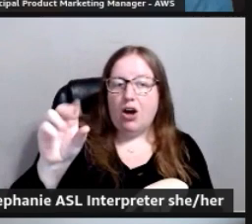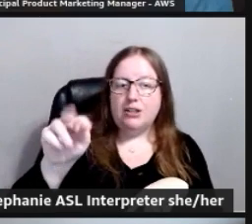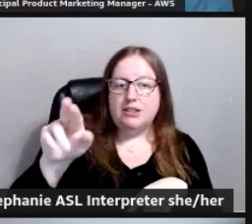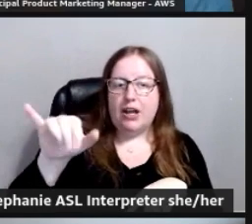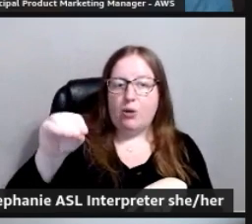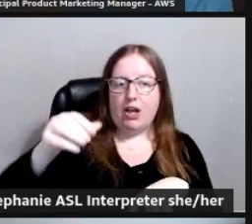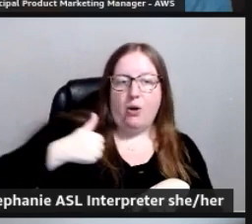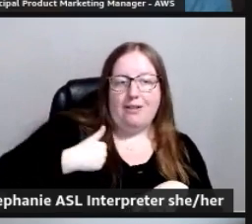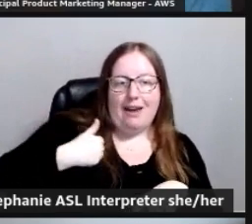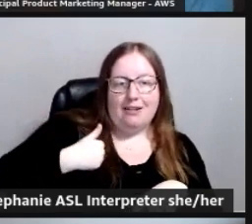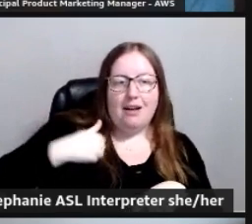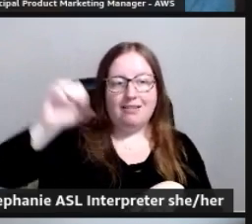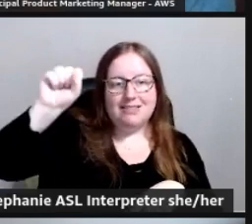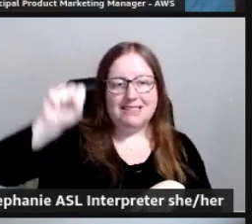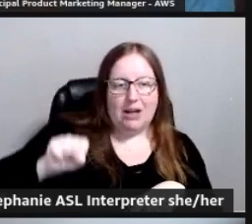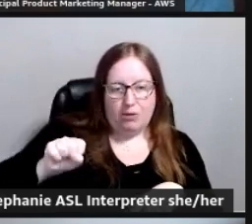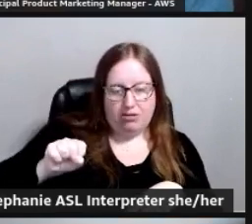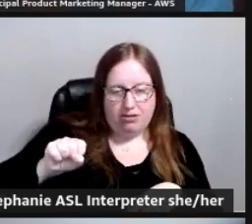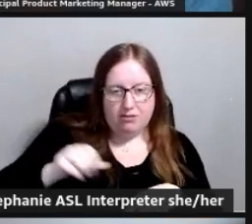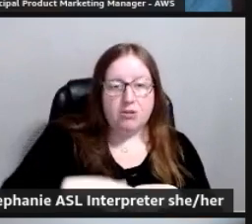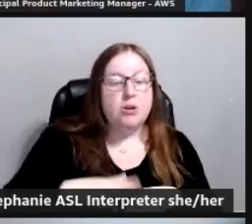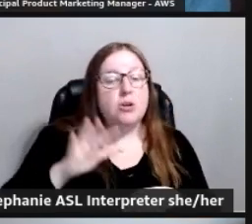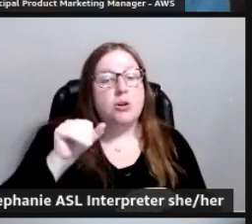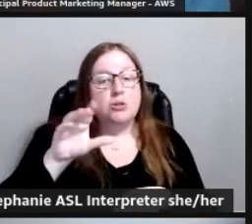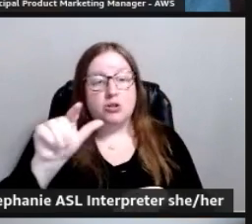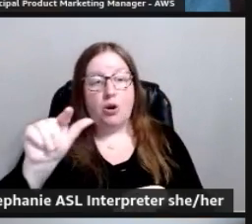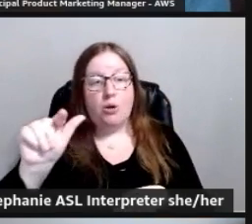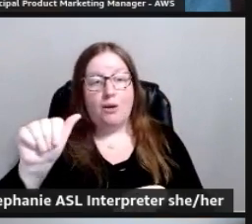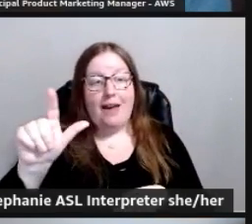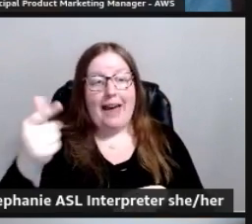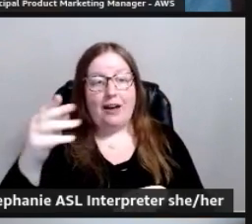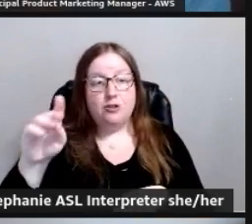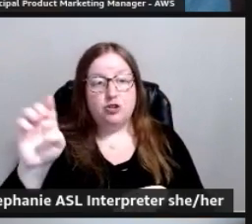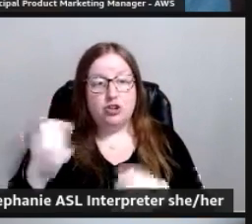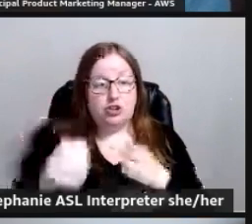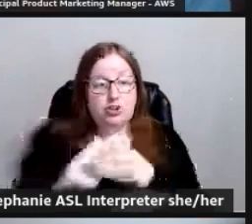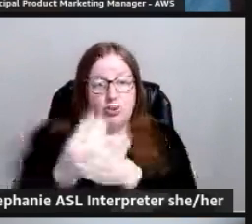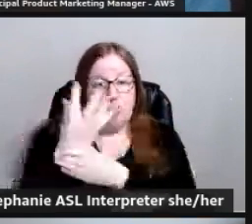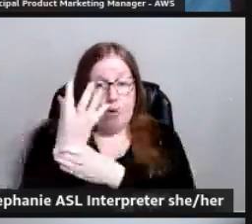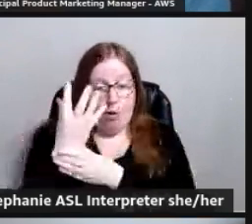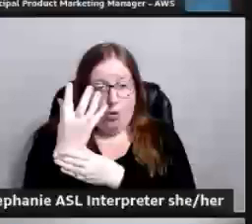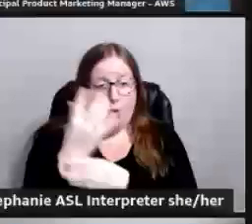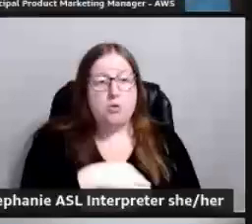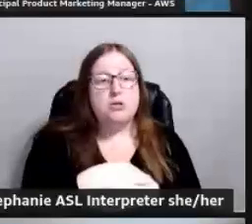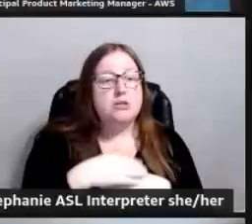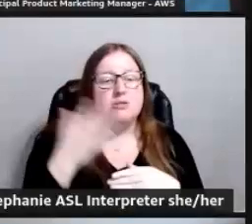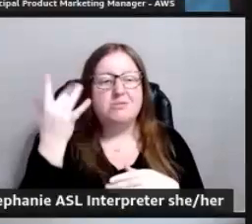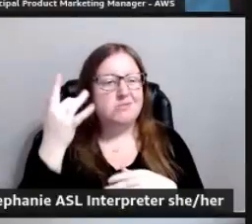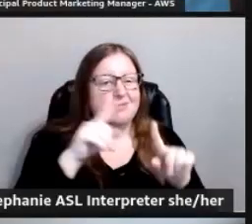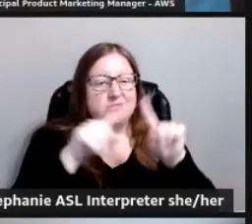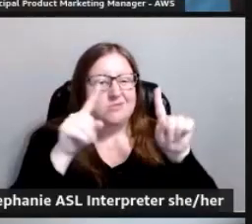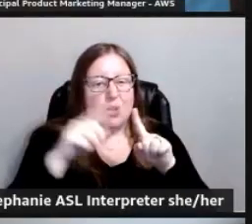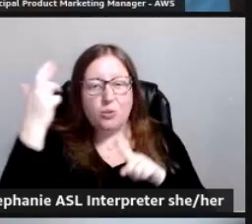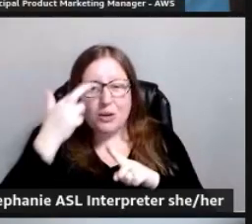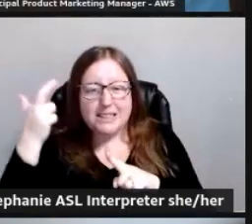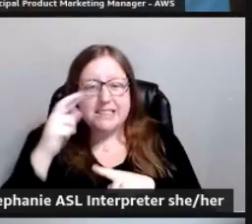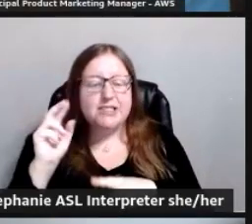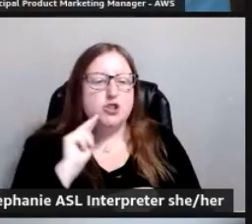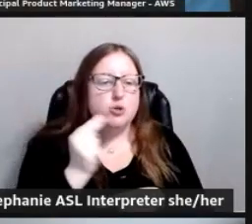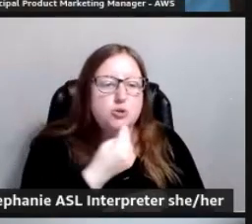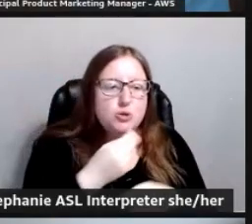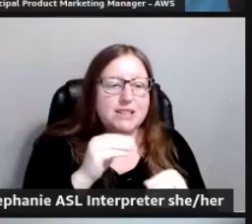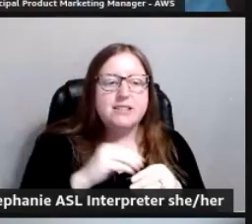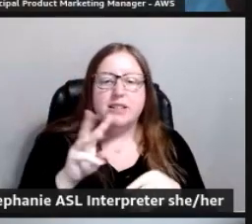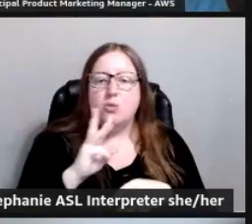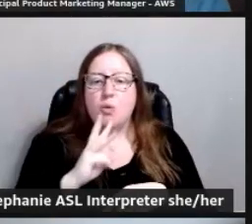south. So algae growth in lake, this happens because of nutrient overloading. So whenever there's excess nutrients in water, it